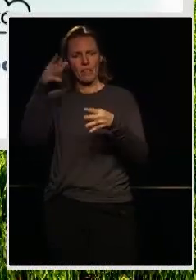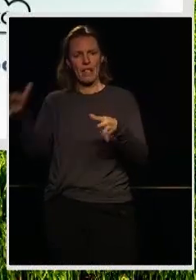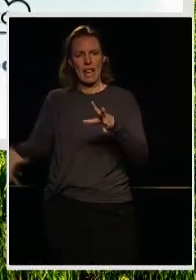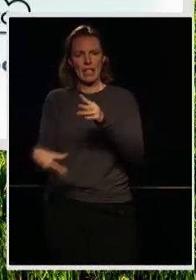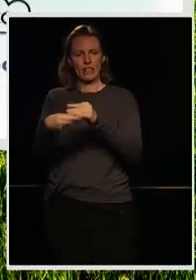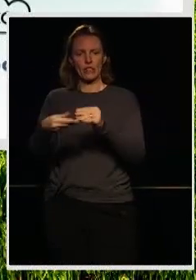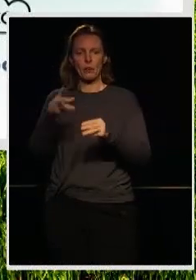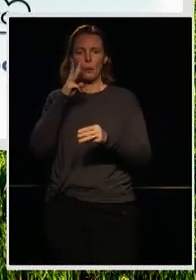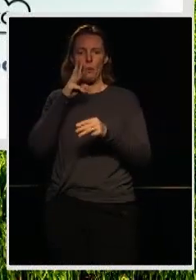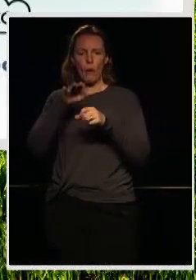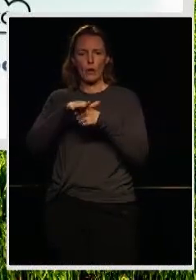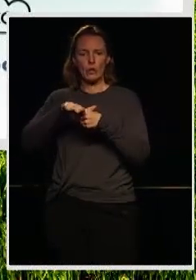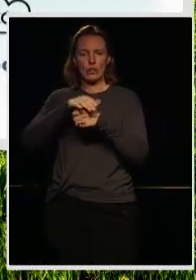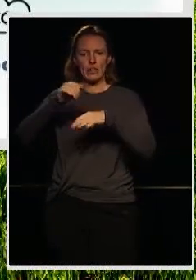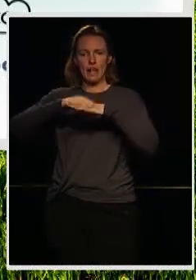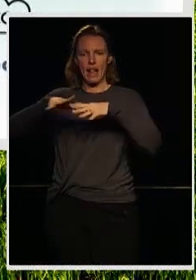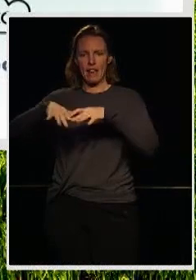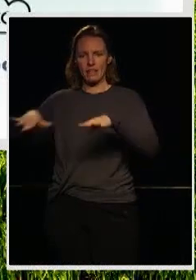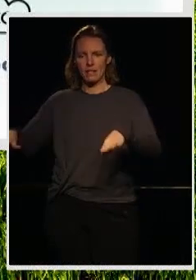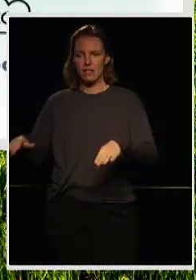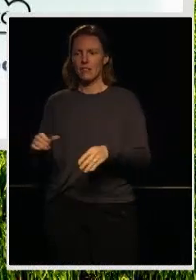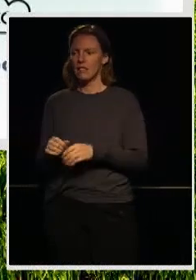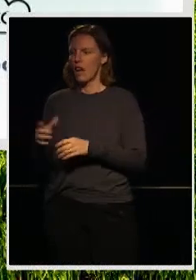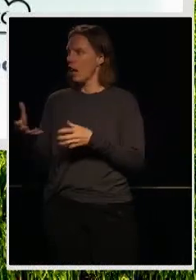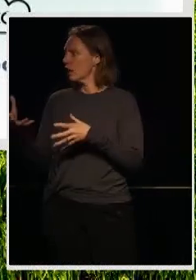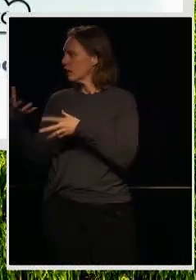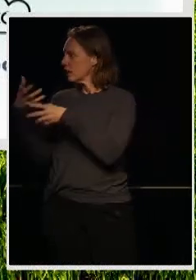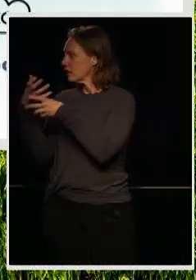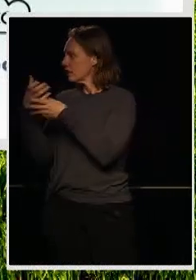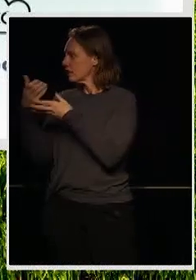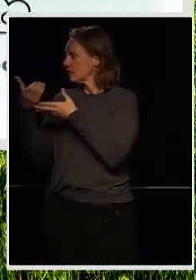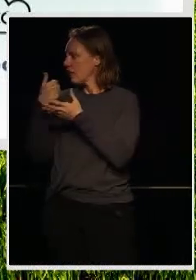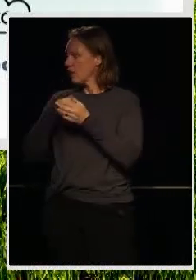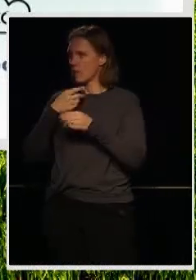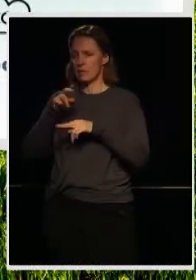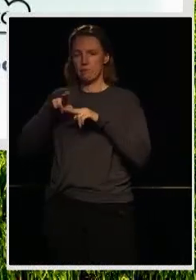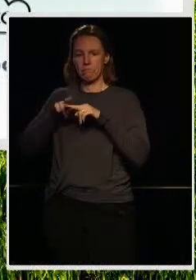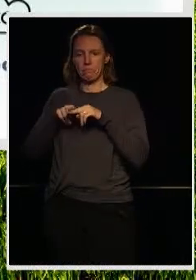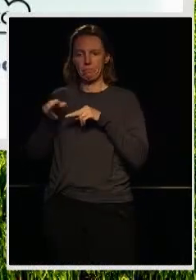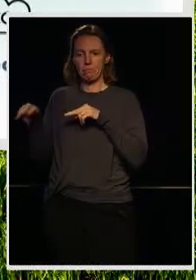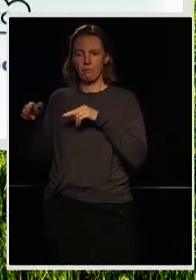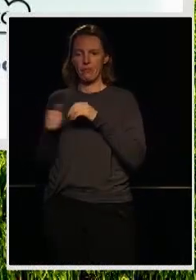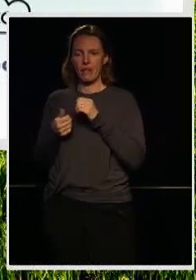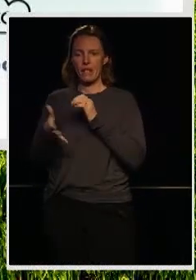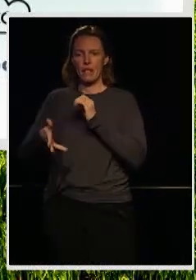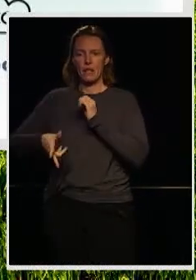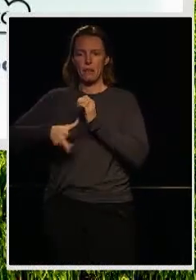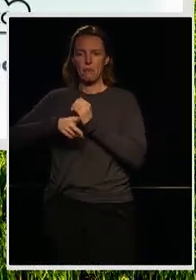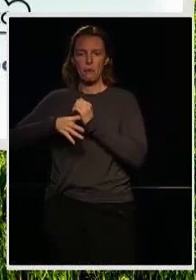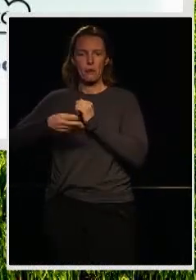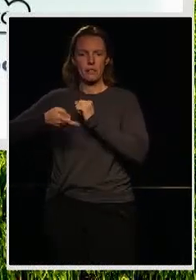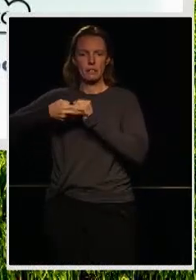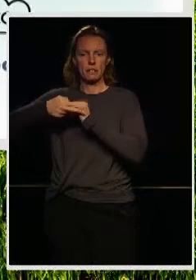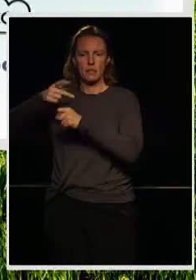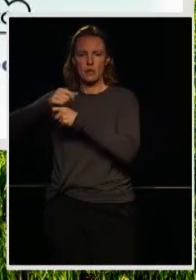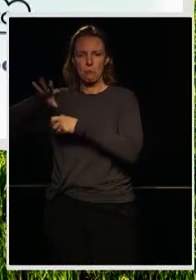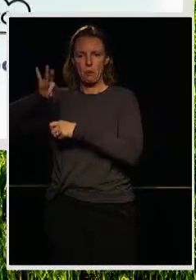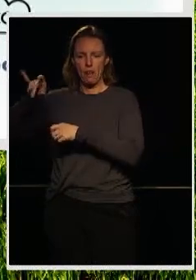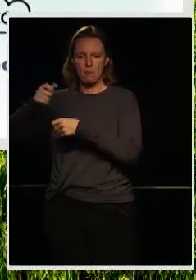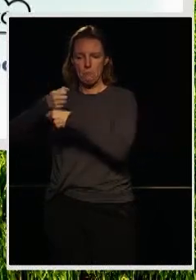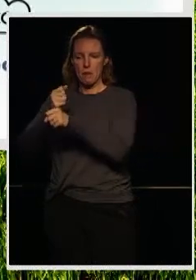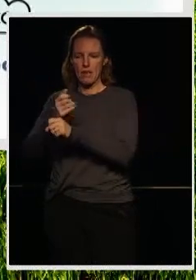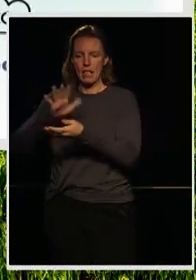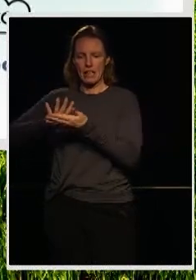source on site. Our containerized water treatment system sits right alongside the manure storage pond, producing clean